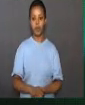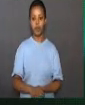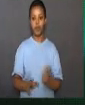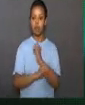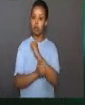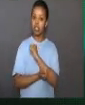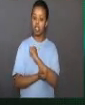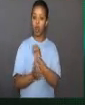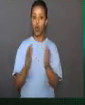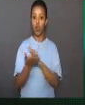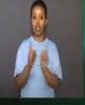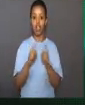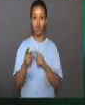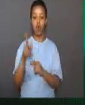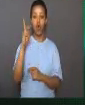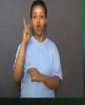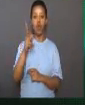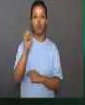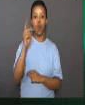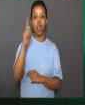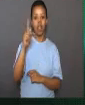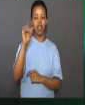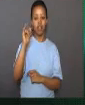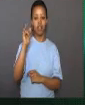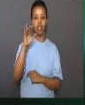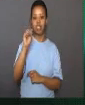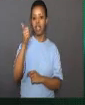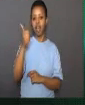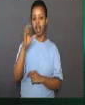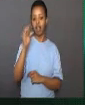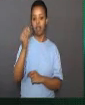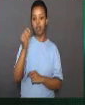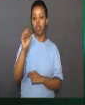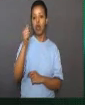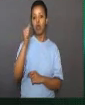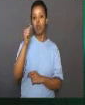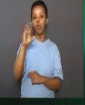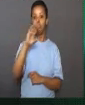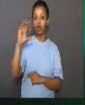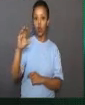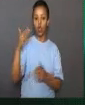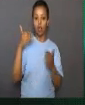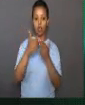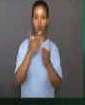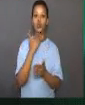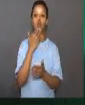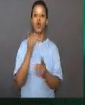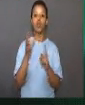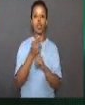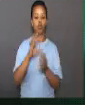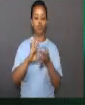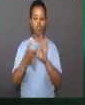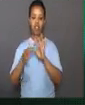Basically, a polysaccharide consists of hundreds of sugars combined in a